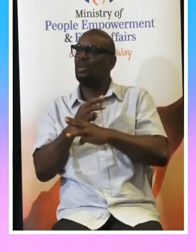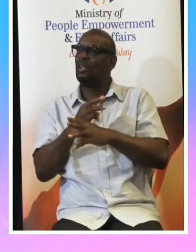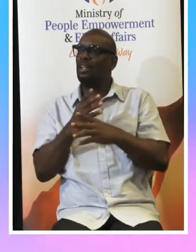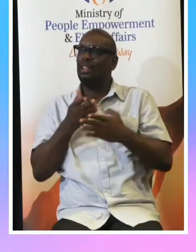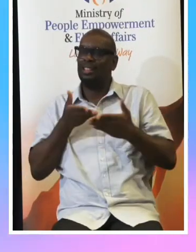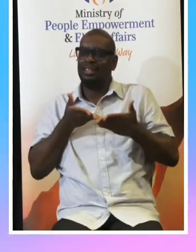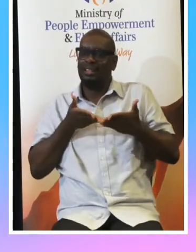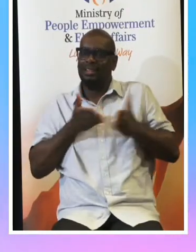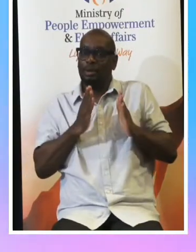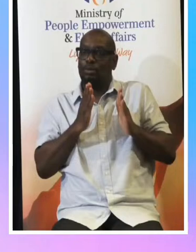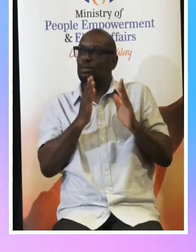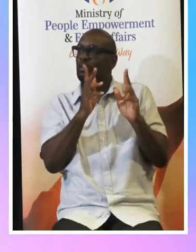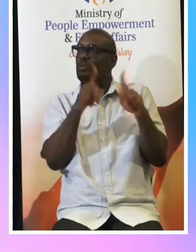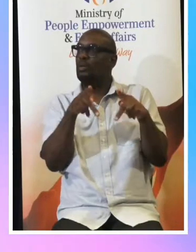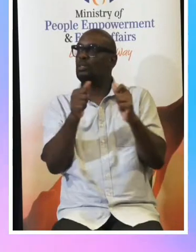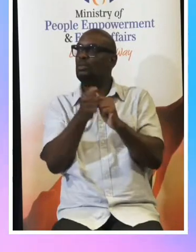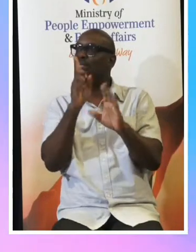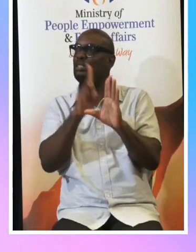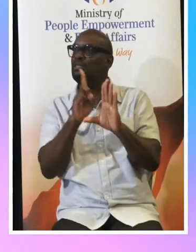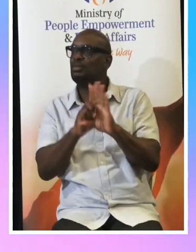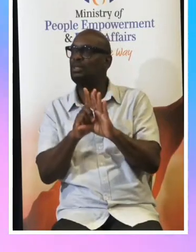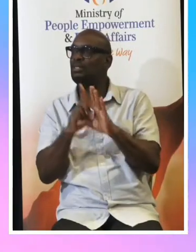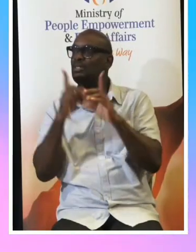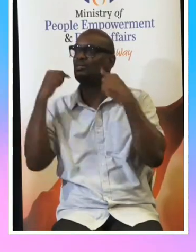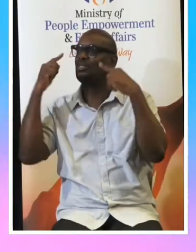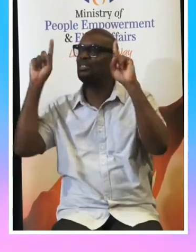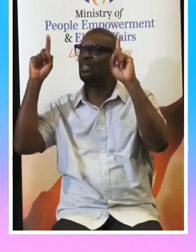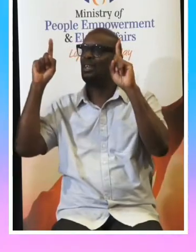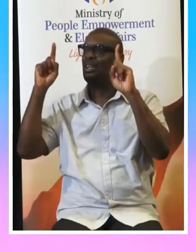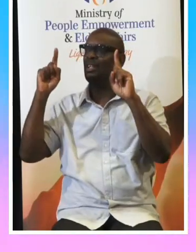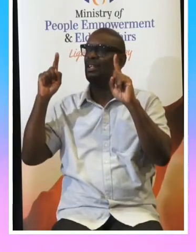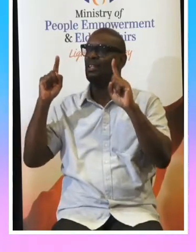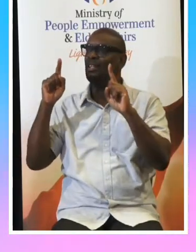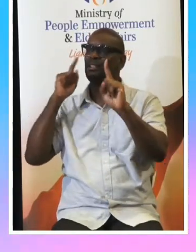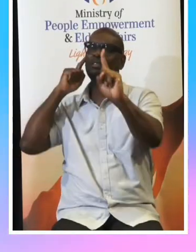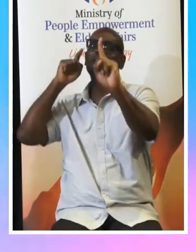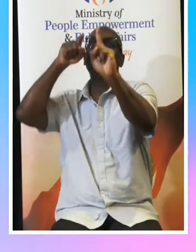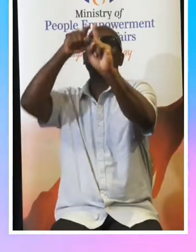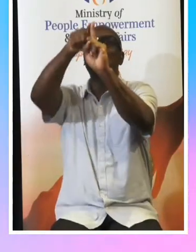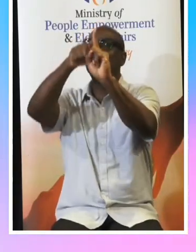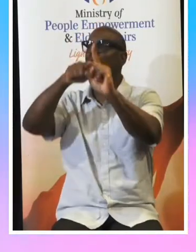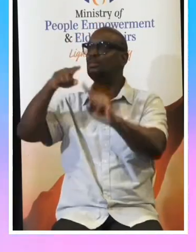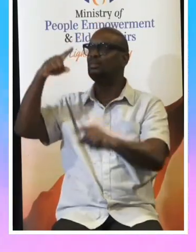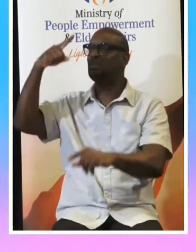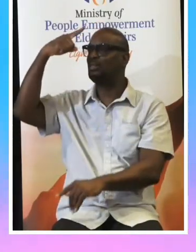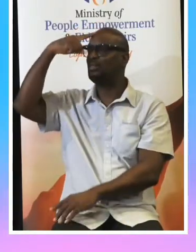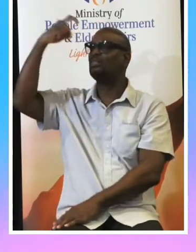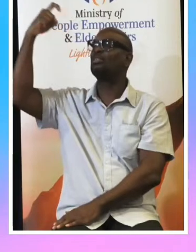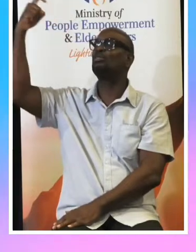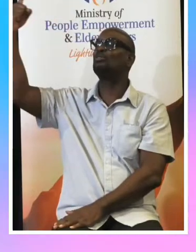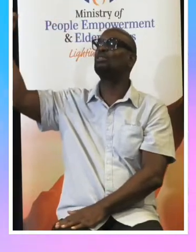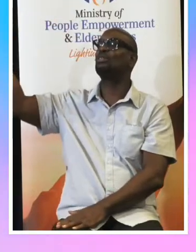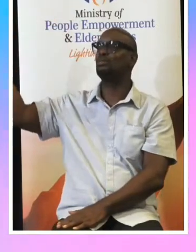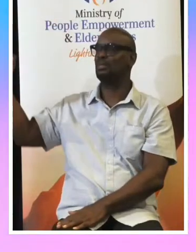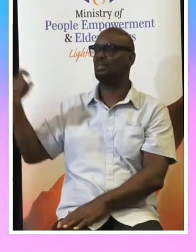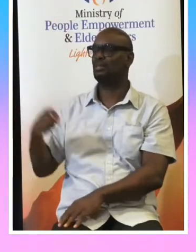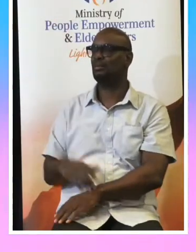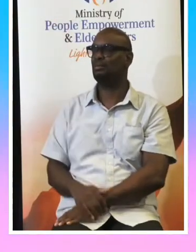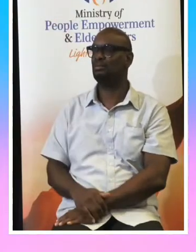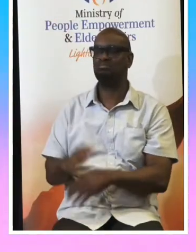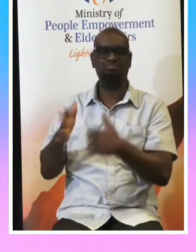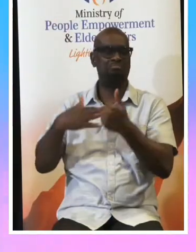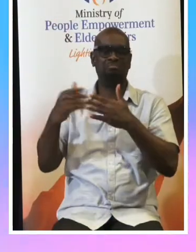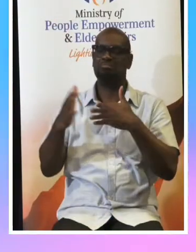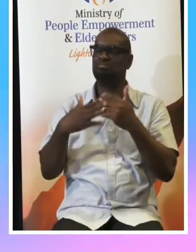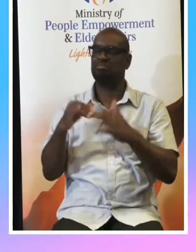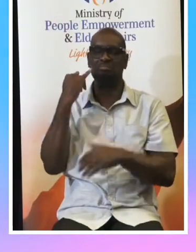and aspirations of people, even and especially when they're different than us.